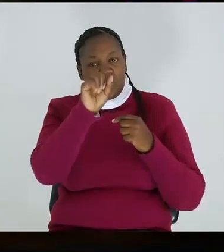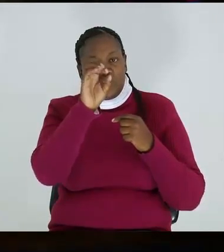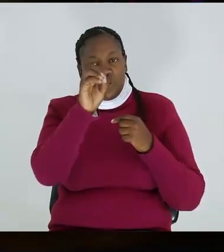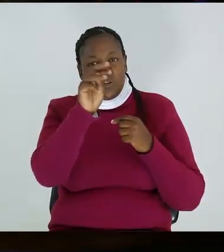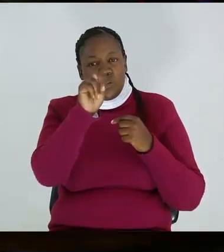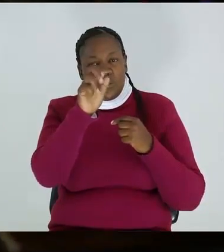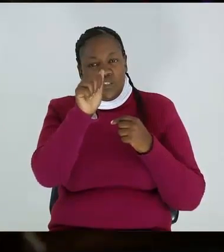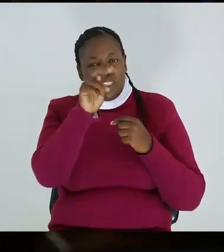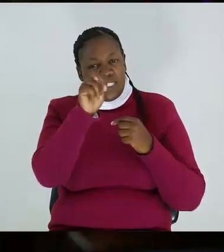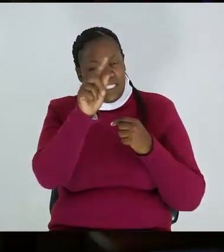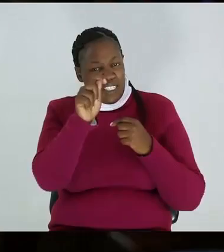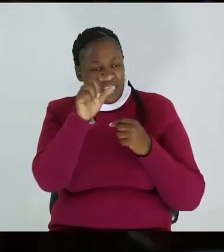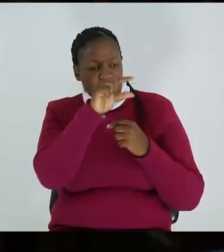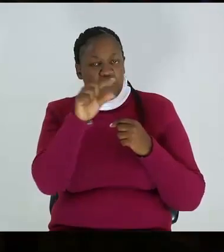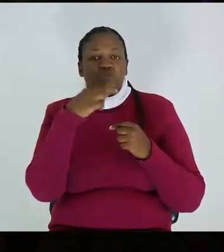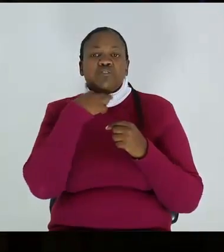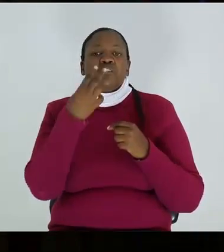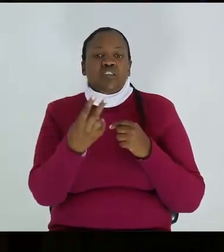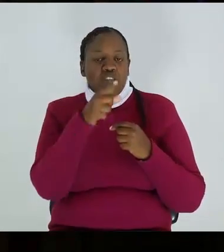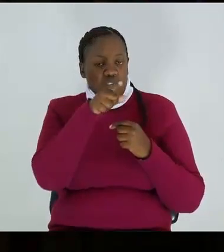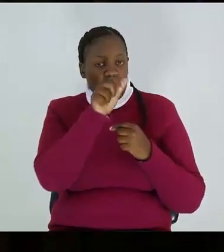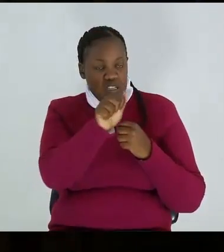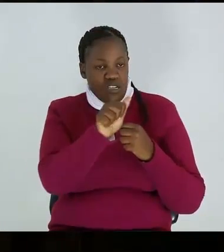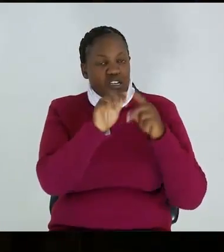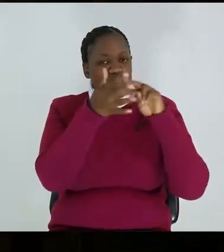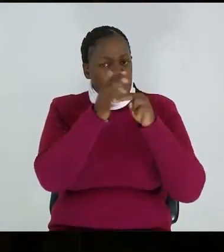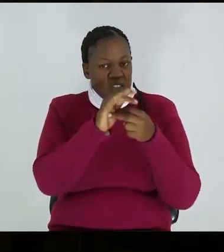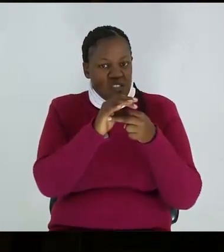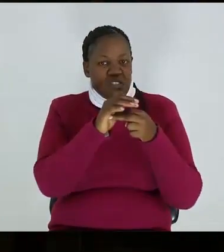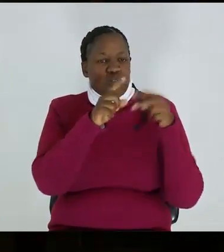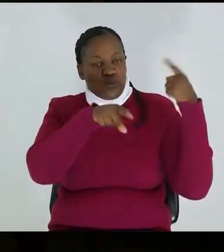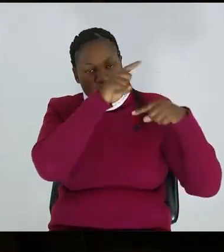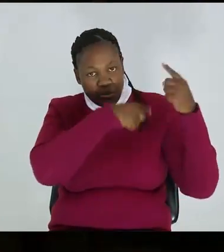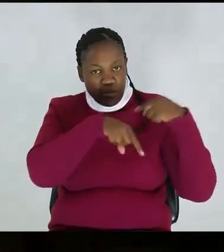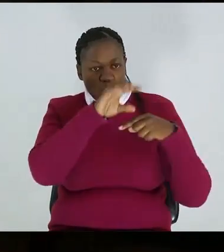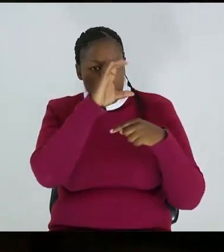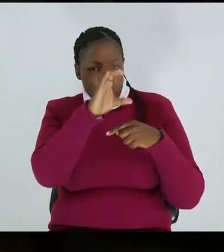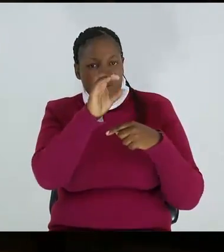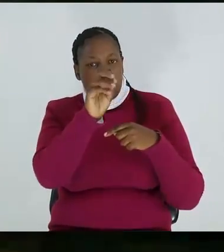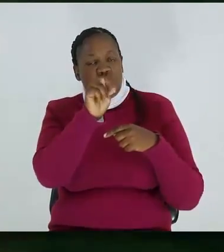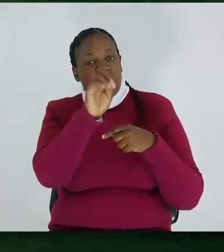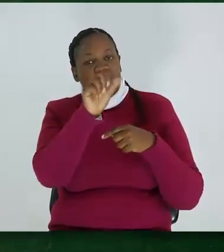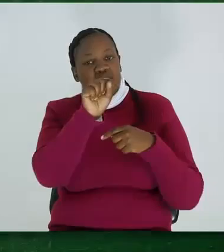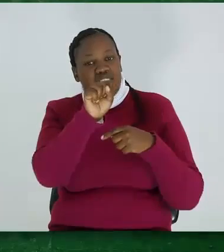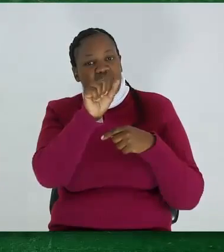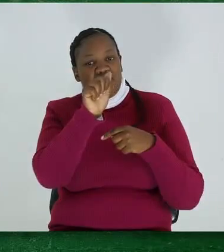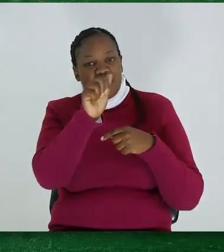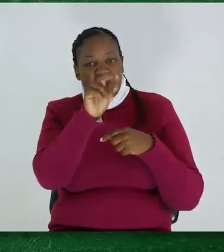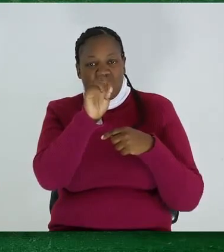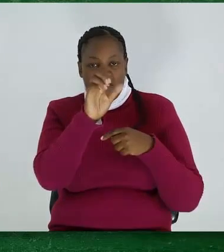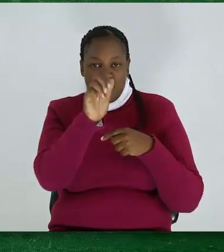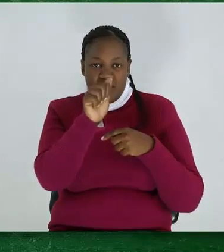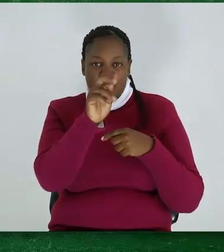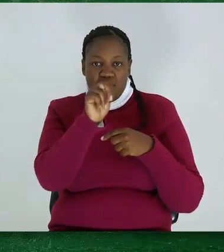Say it, children. Say it. Alliteration is the repetition of an initial consonant sound.